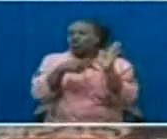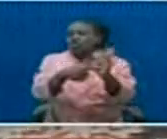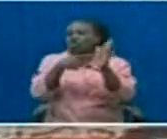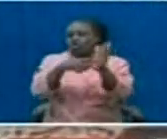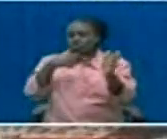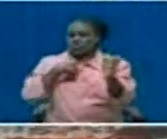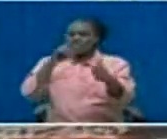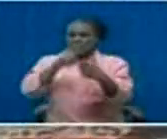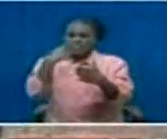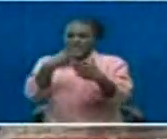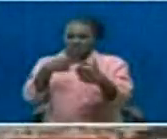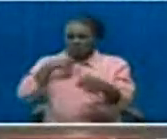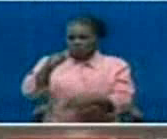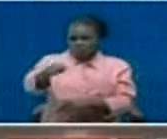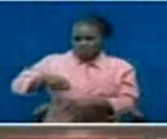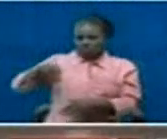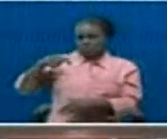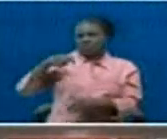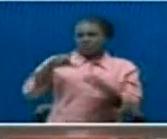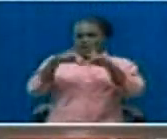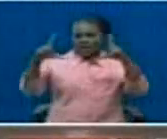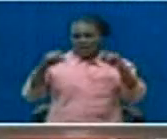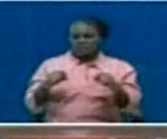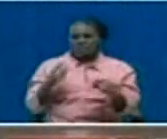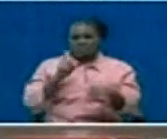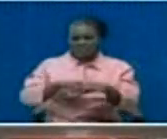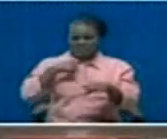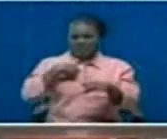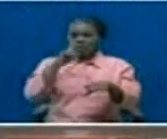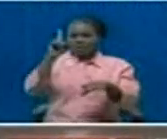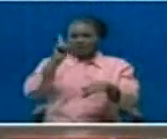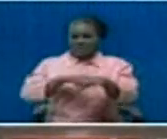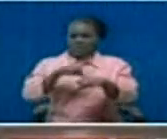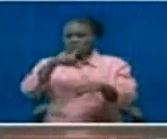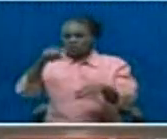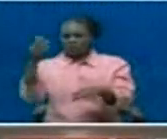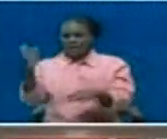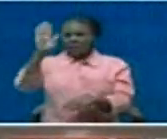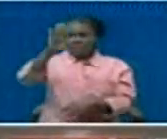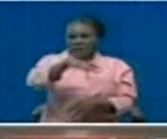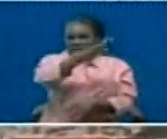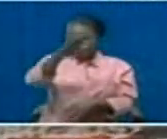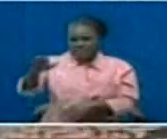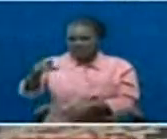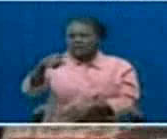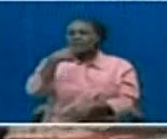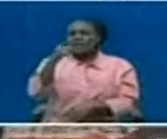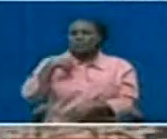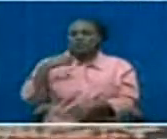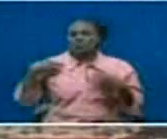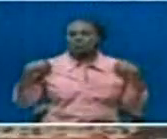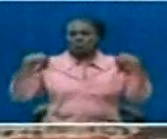And then, And you swiped the card. Yeah, and then I swiped. The yeah. Then one time when we went to the parliament there, they told me to remove